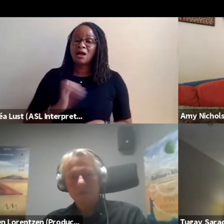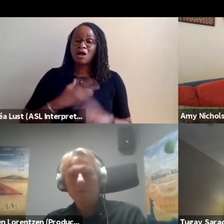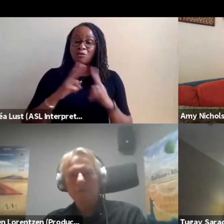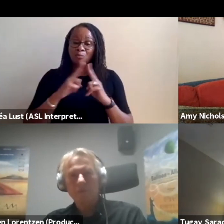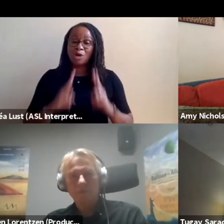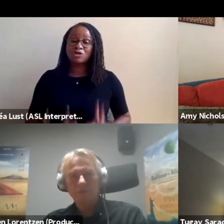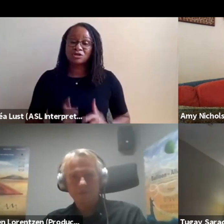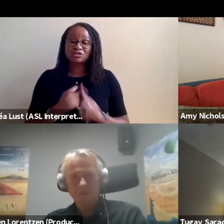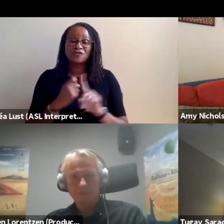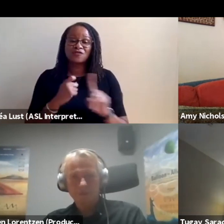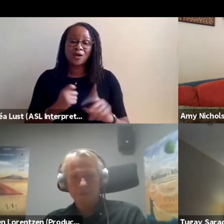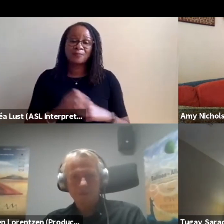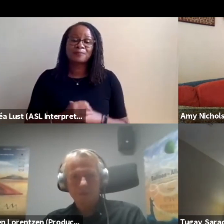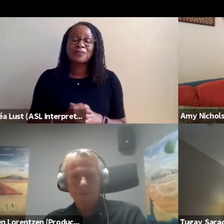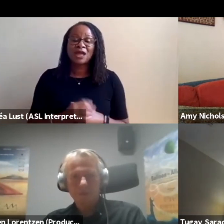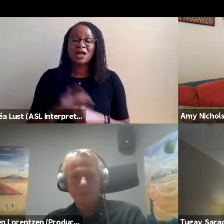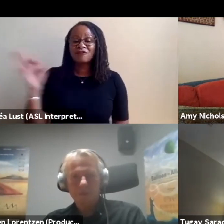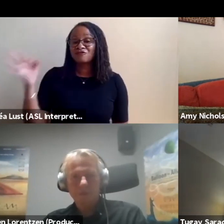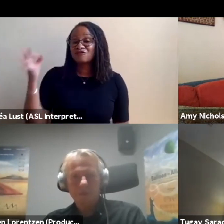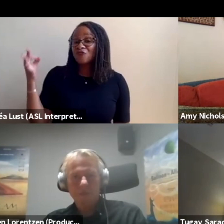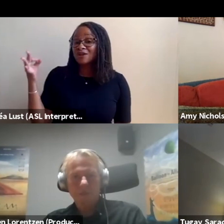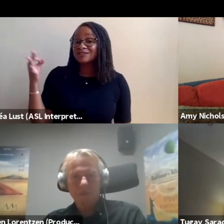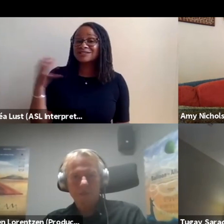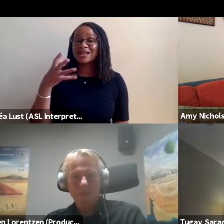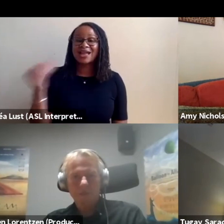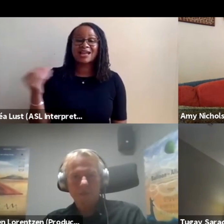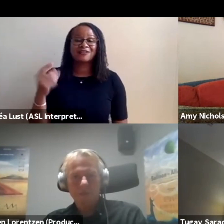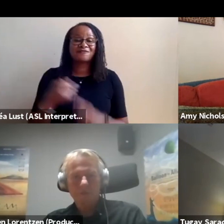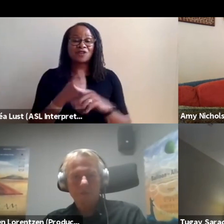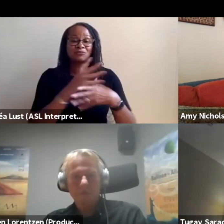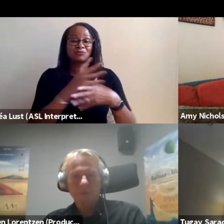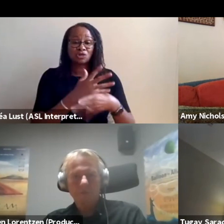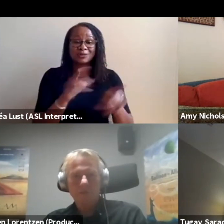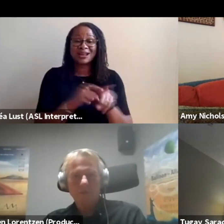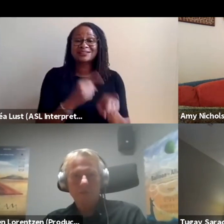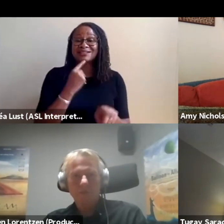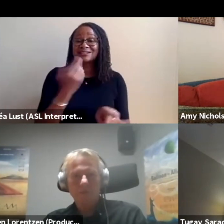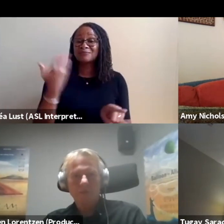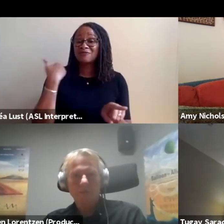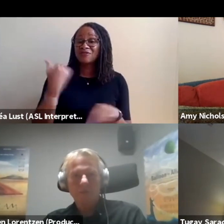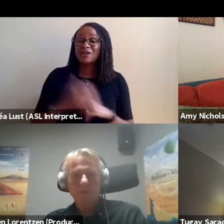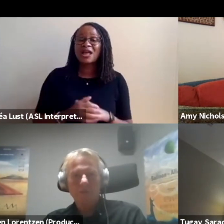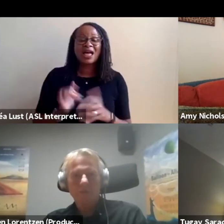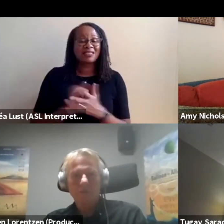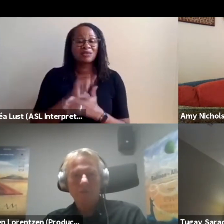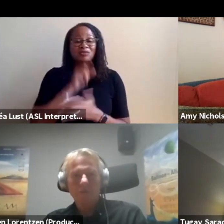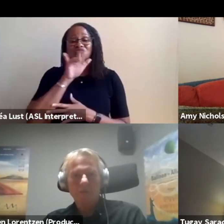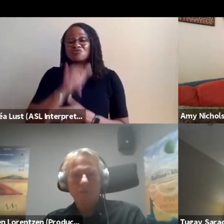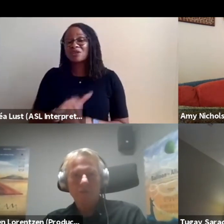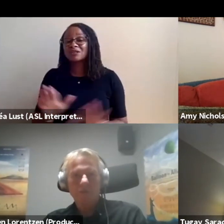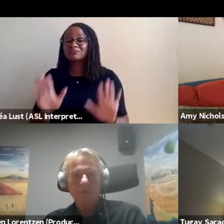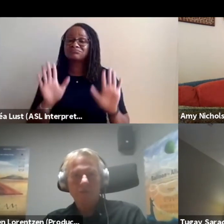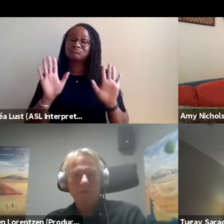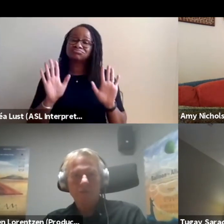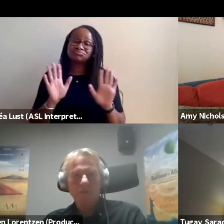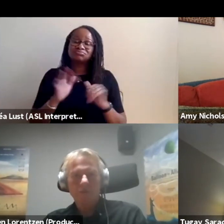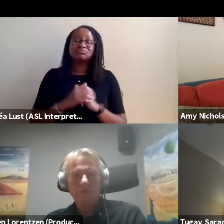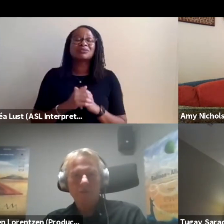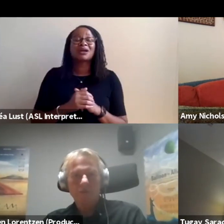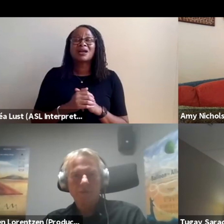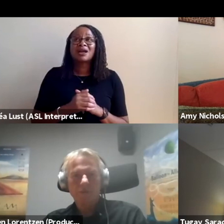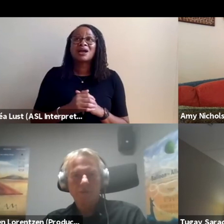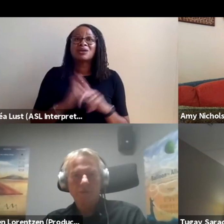from France and from Germany, as I said, and that was really, we were sitting on the table